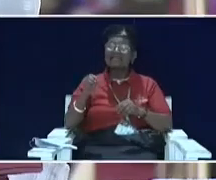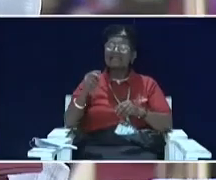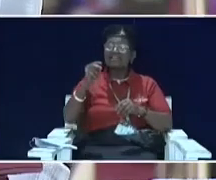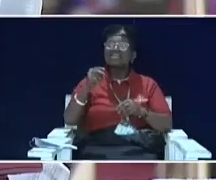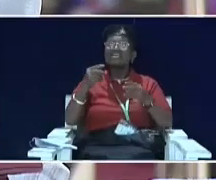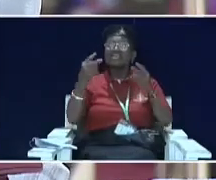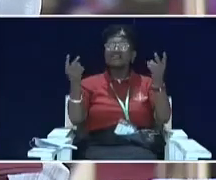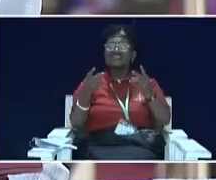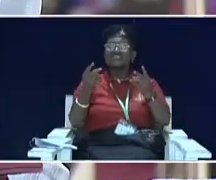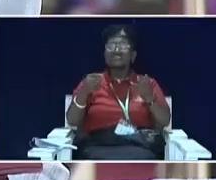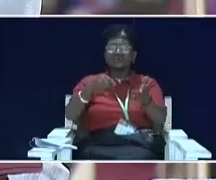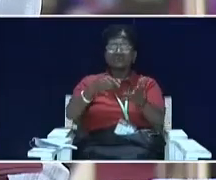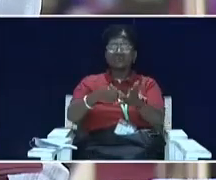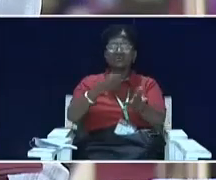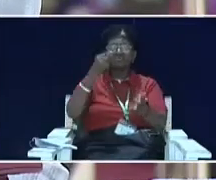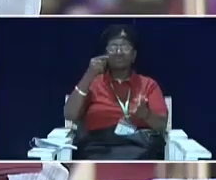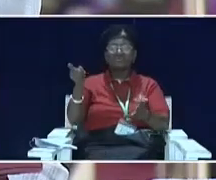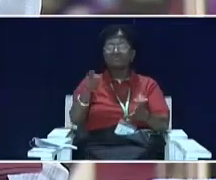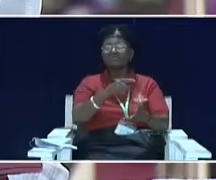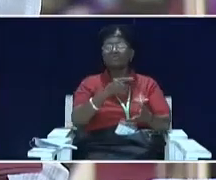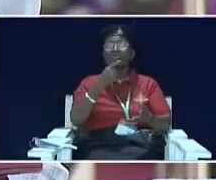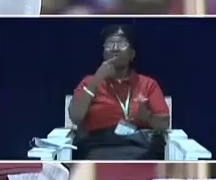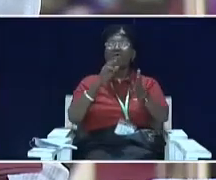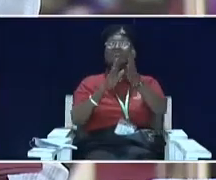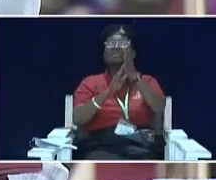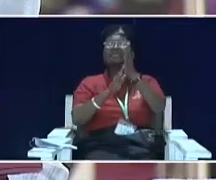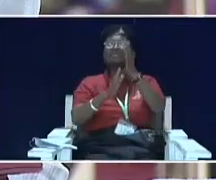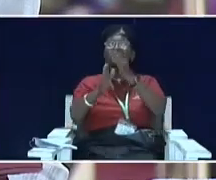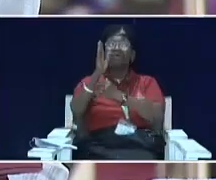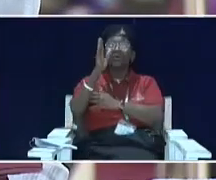you praise God. To get it twice